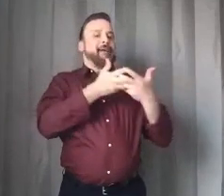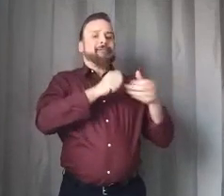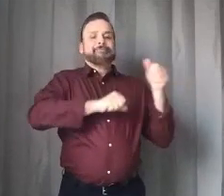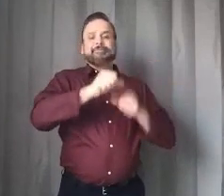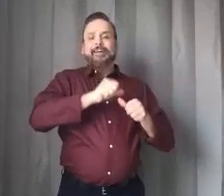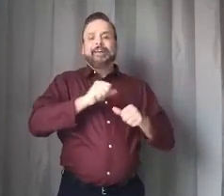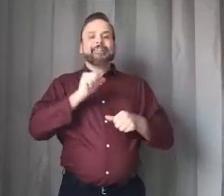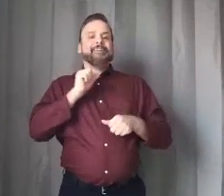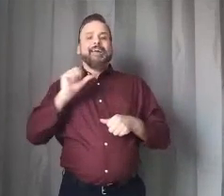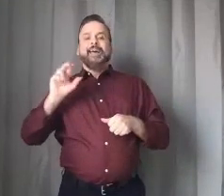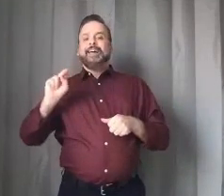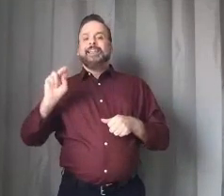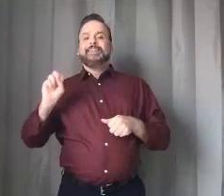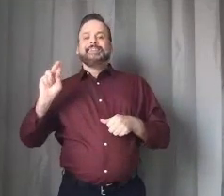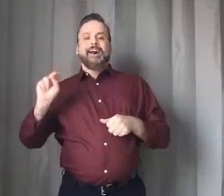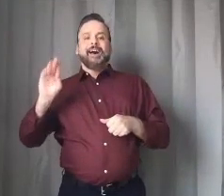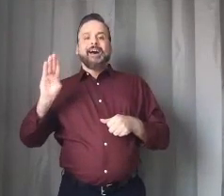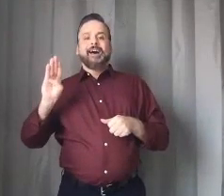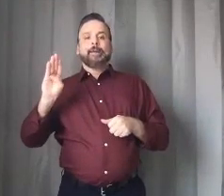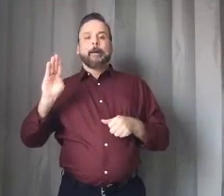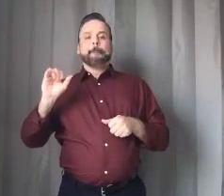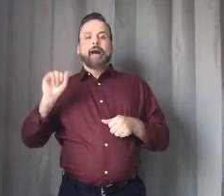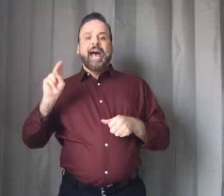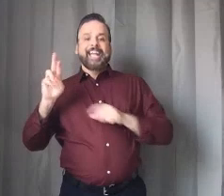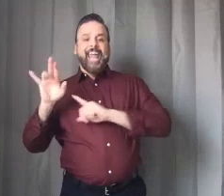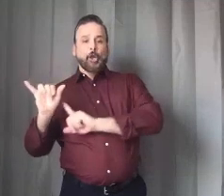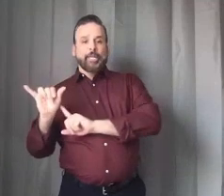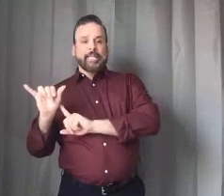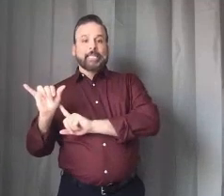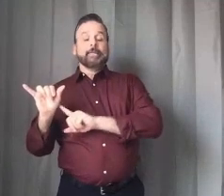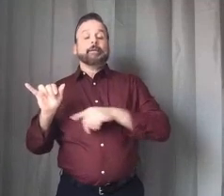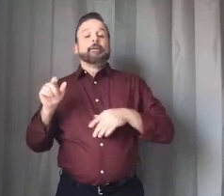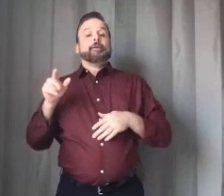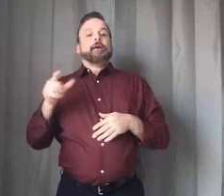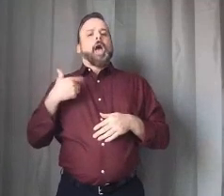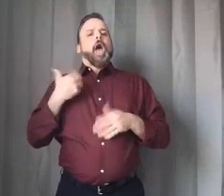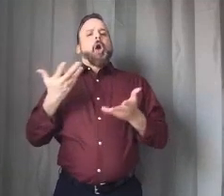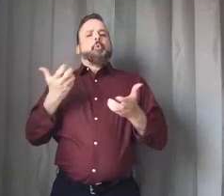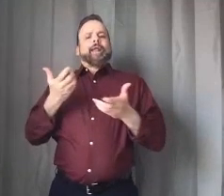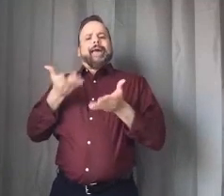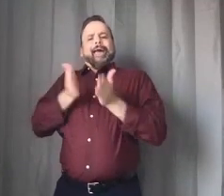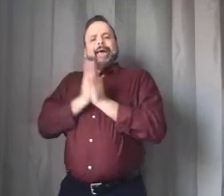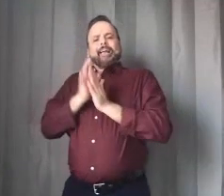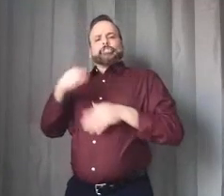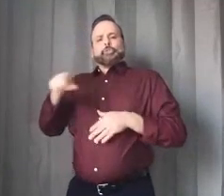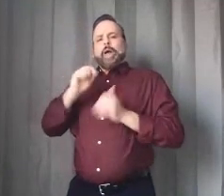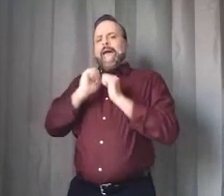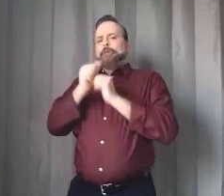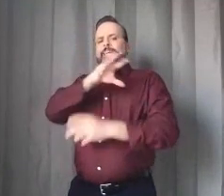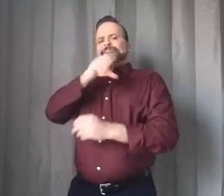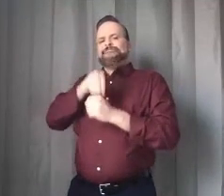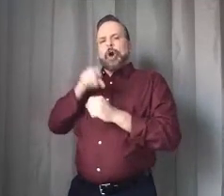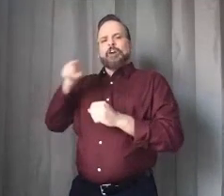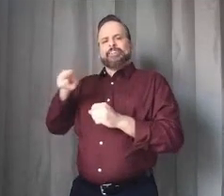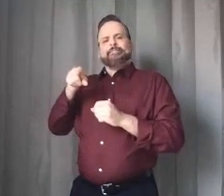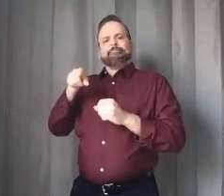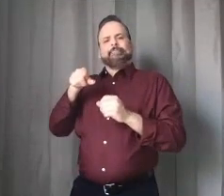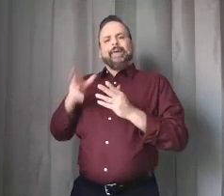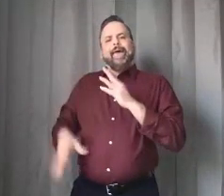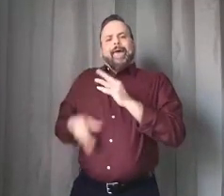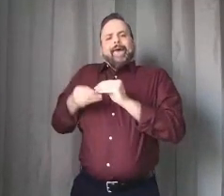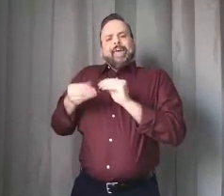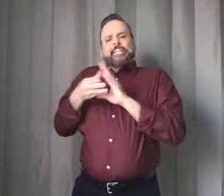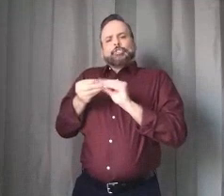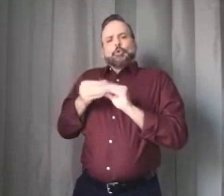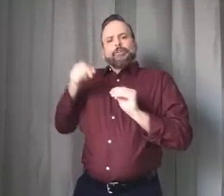this anthology. So what I would like to know next is, how did you get involved in this anthology? Like, how did you tell us a story